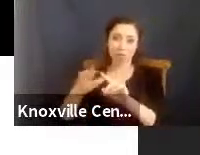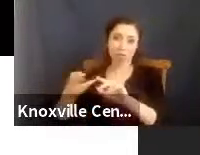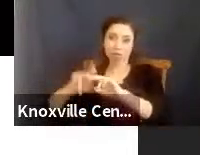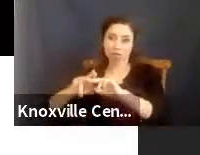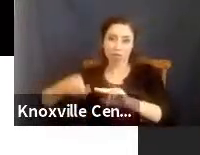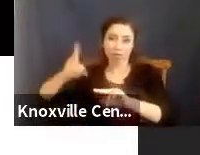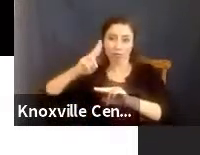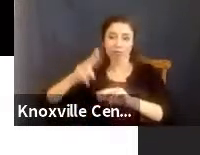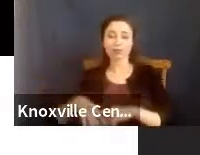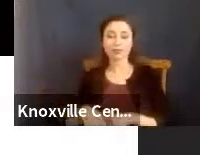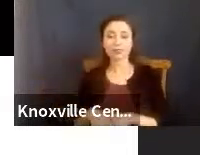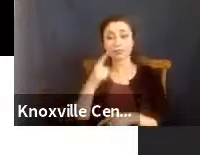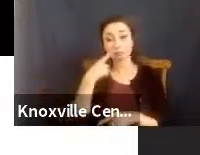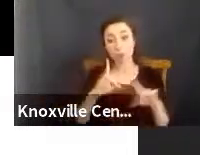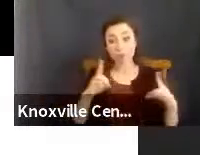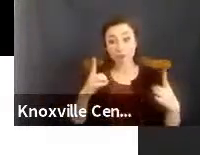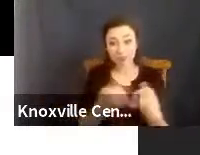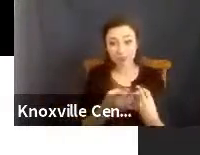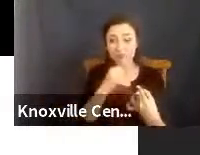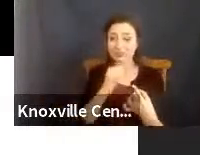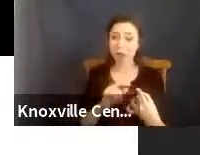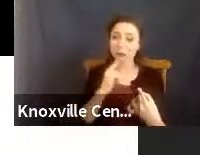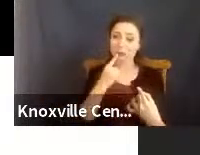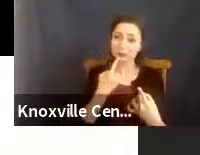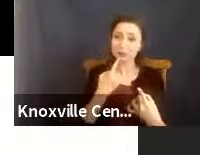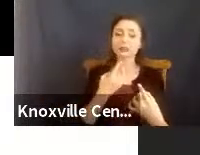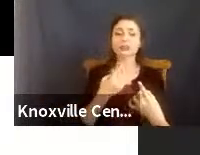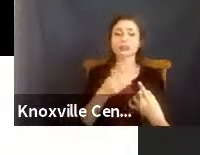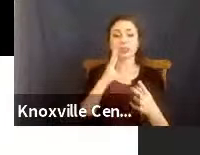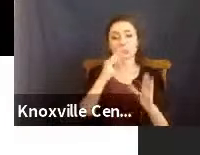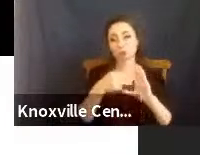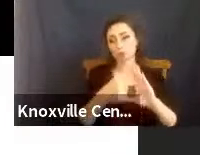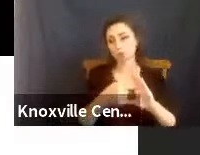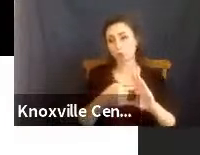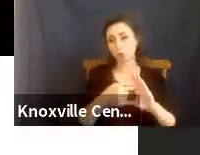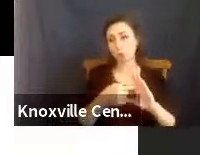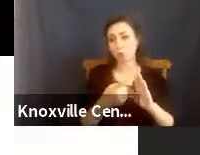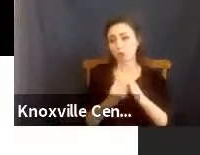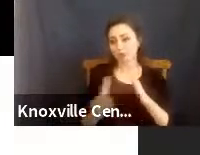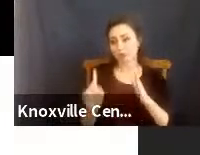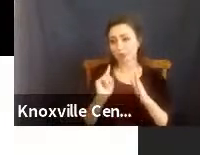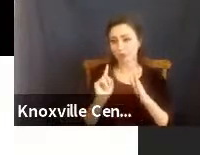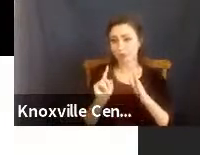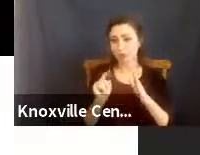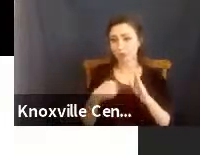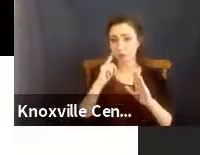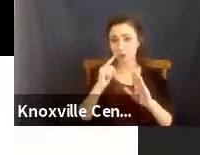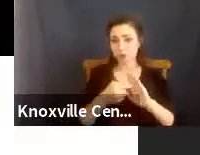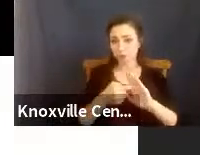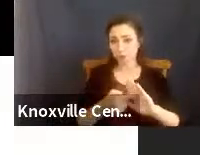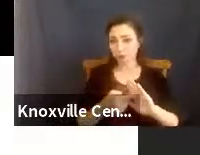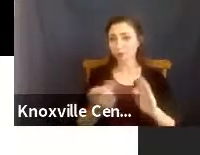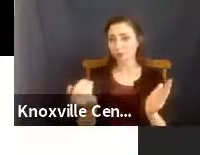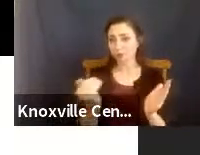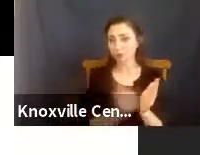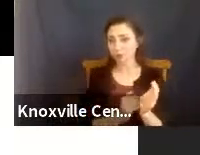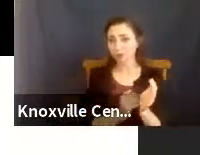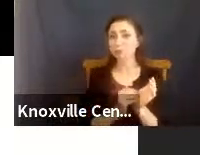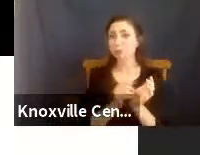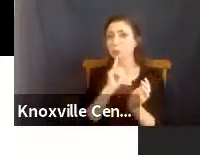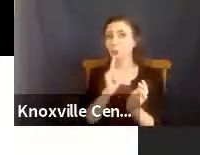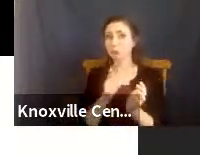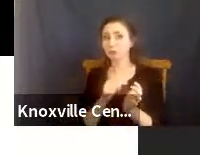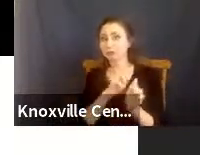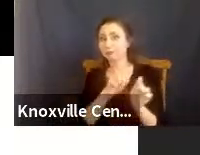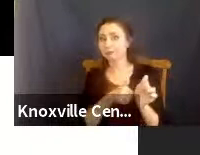as dramatic. Remember, I mentioned last week that, and I'll show a slide where we're really kind of driving the district, and the district is taking